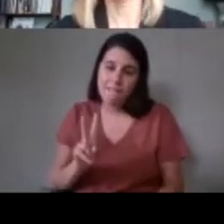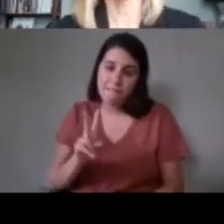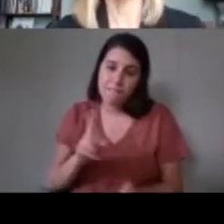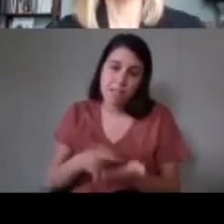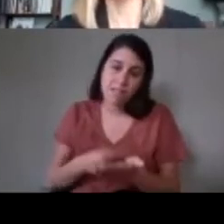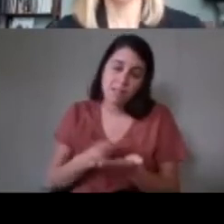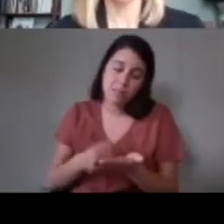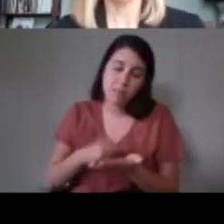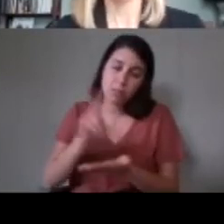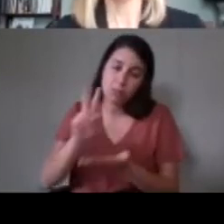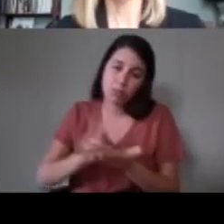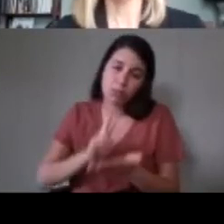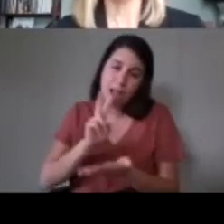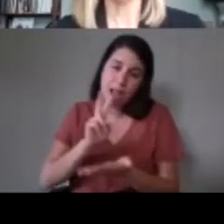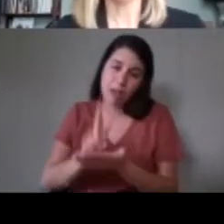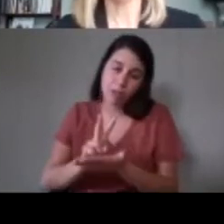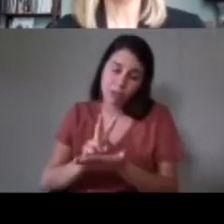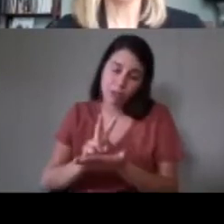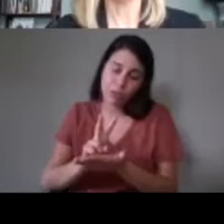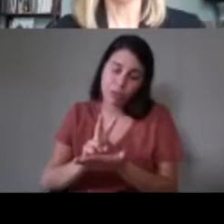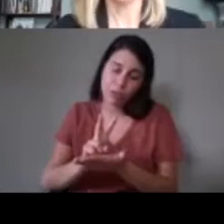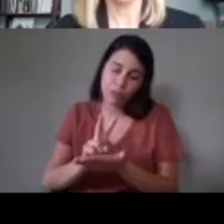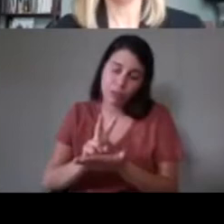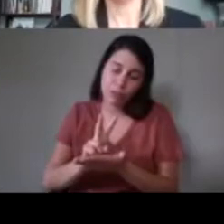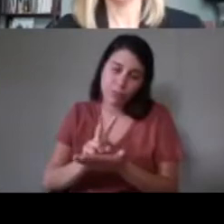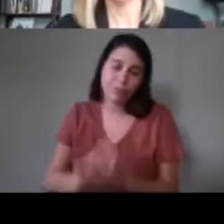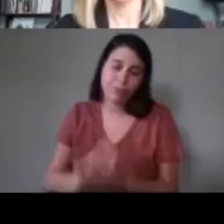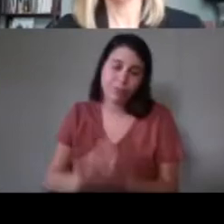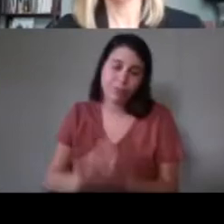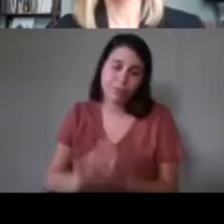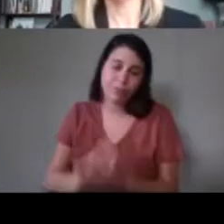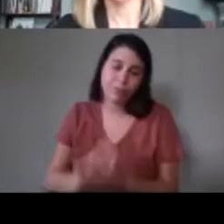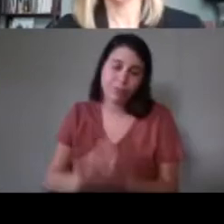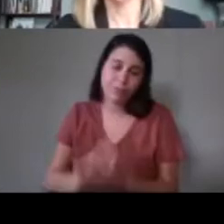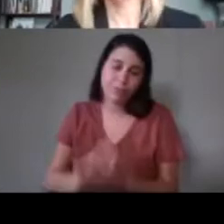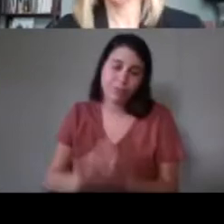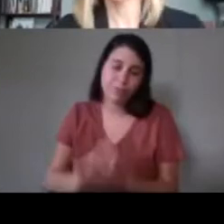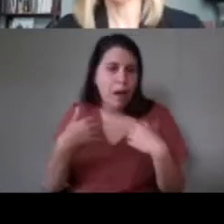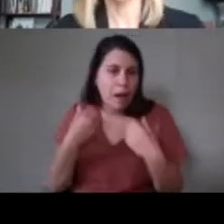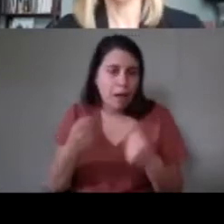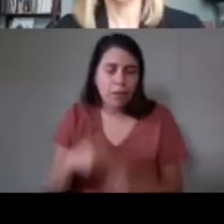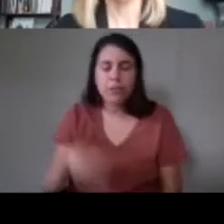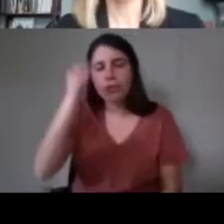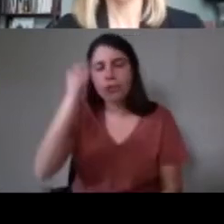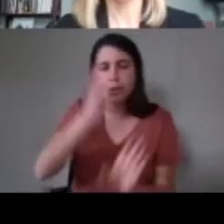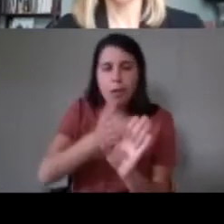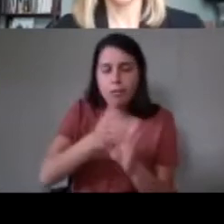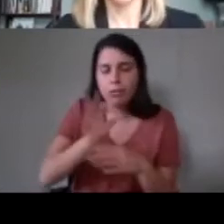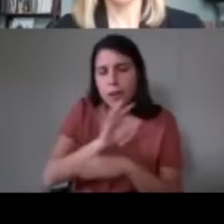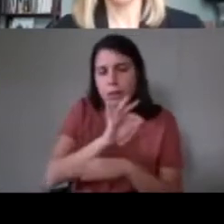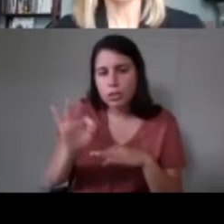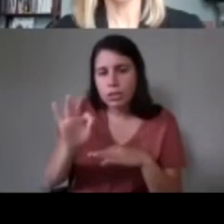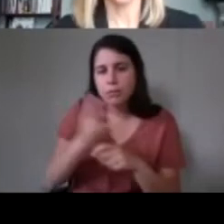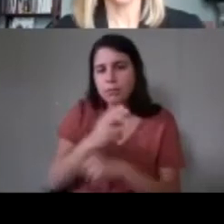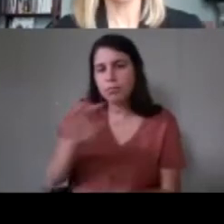hours to complete. Some other measures were self-rated health. We assessed neuropsychological function using the